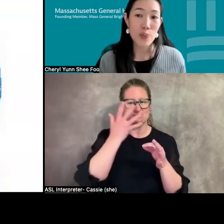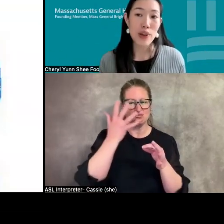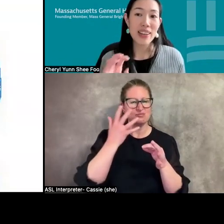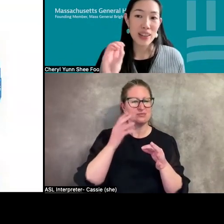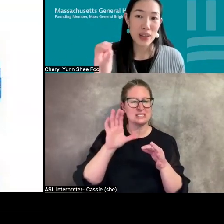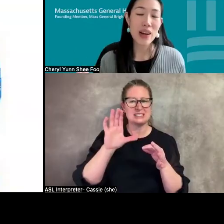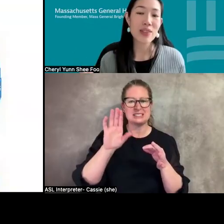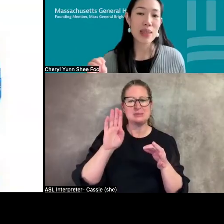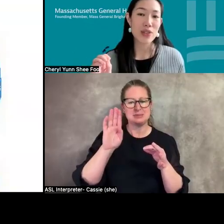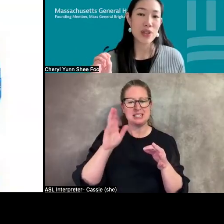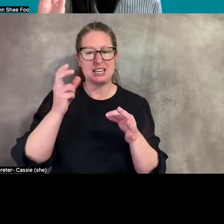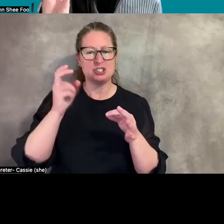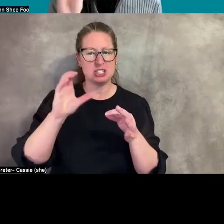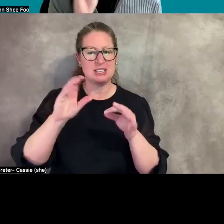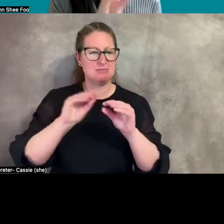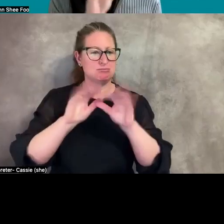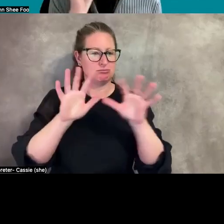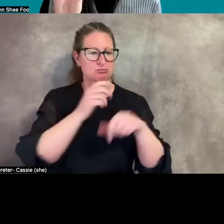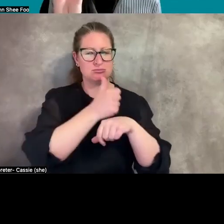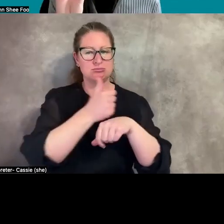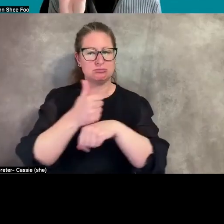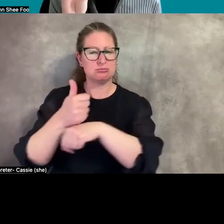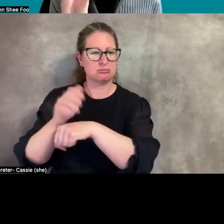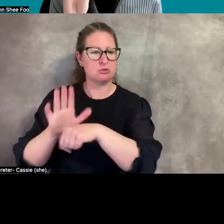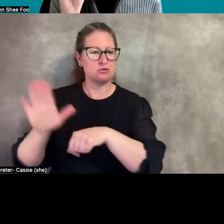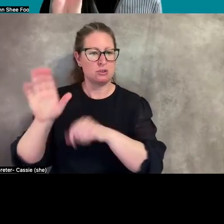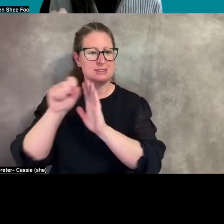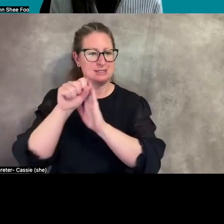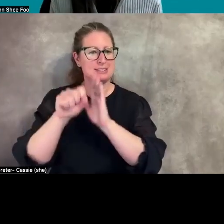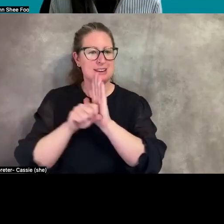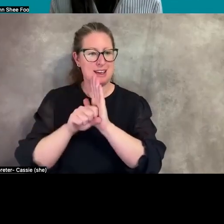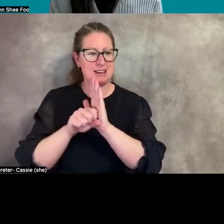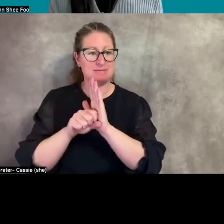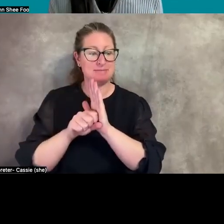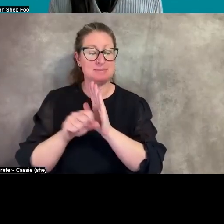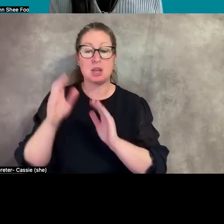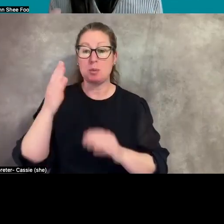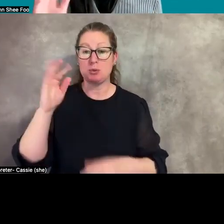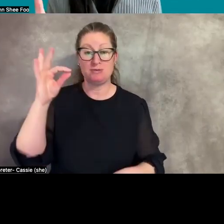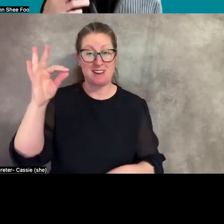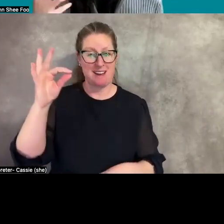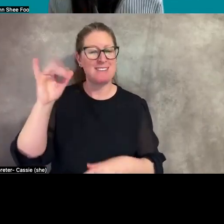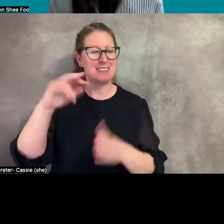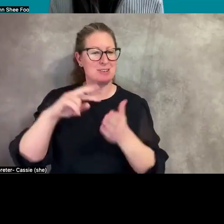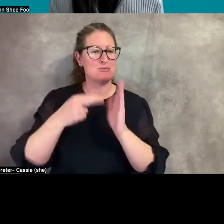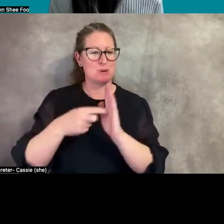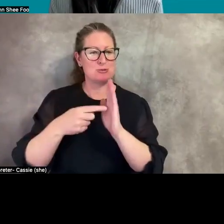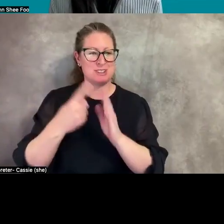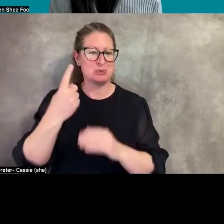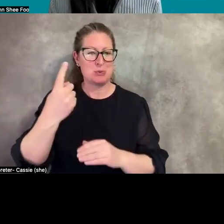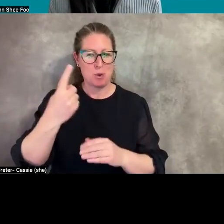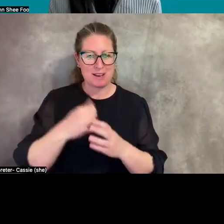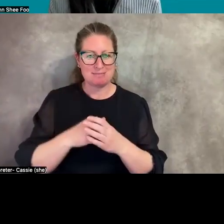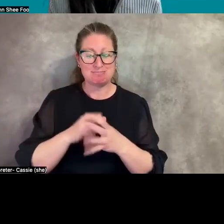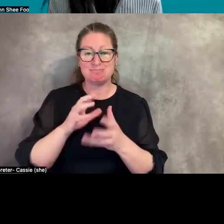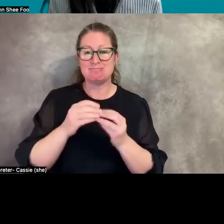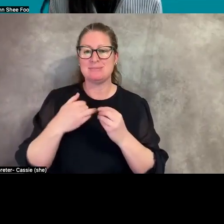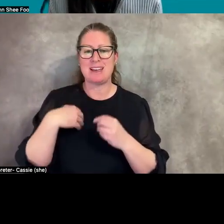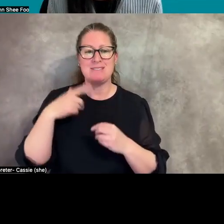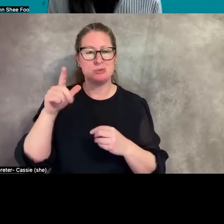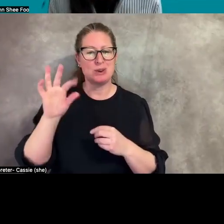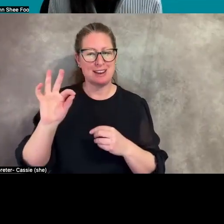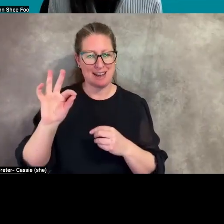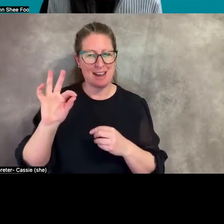are spread across Massachusetts. Every dot on the map, one of them. All 29